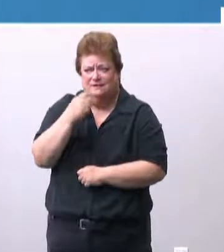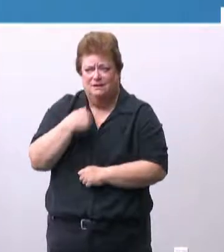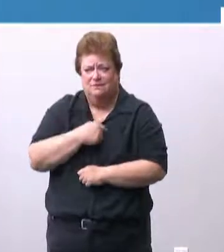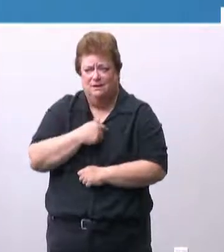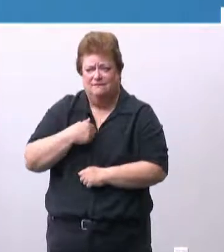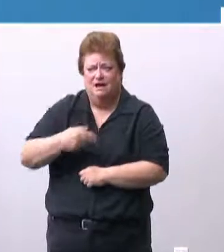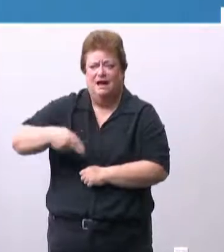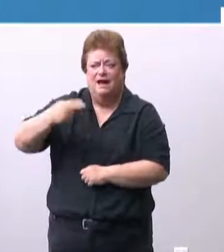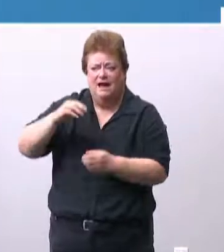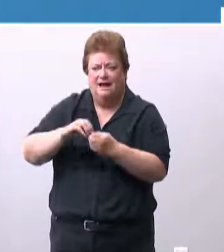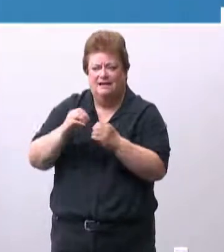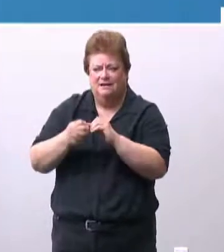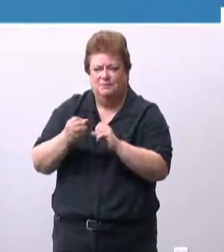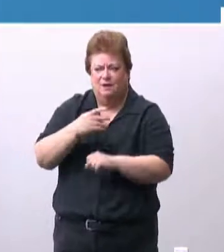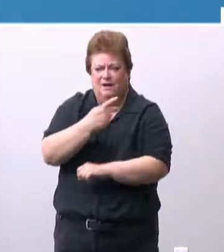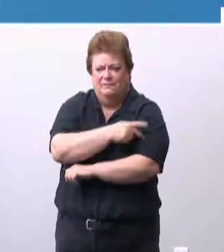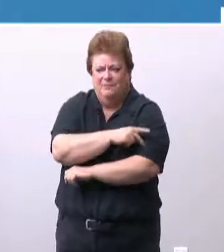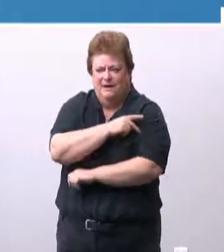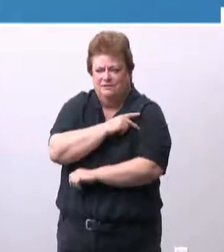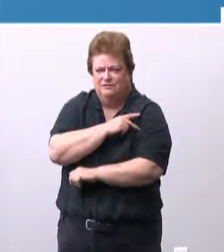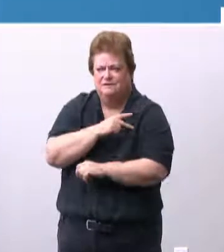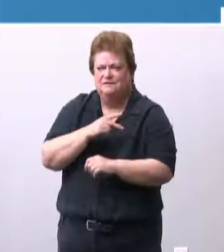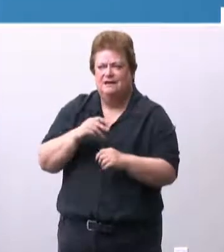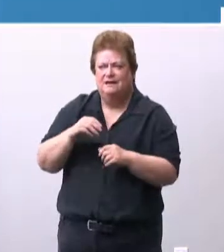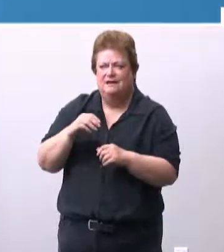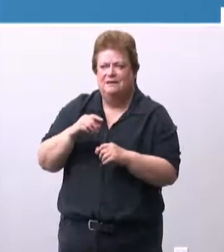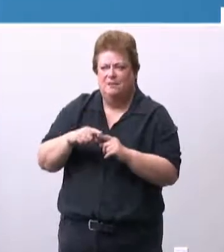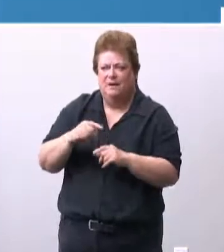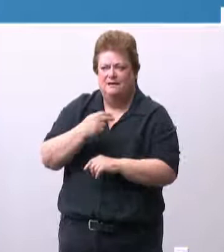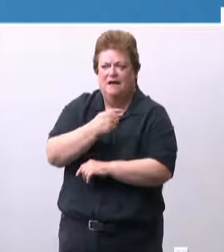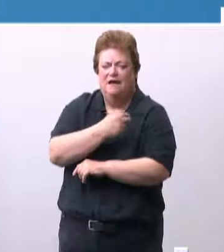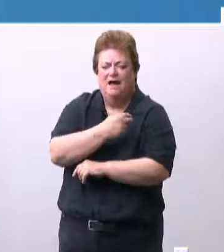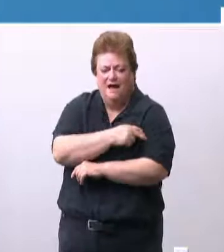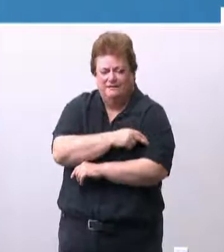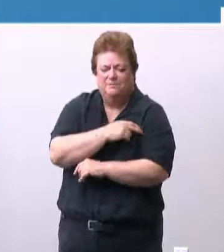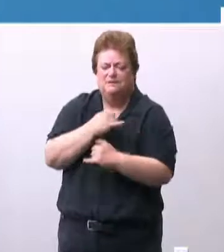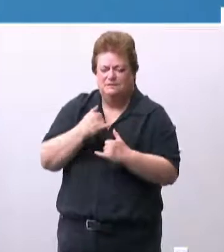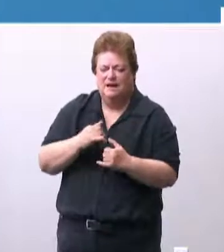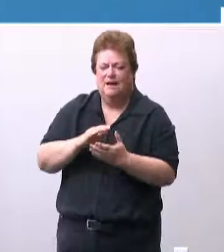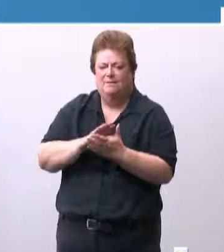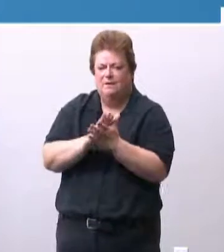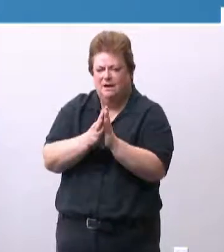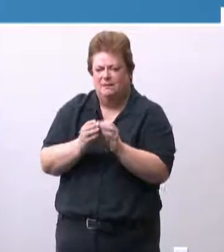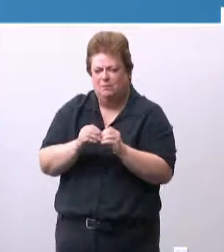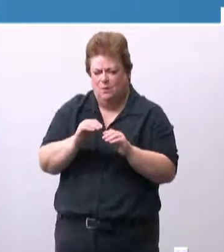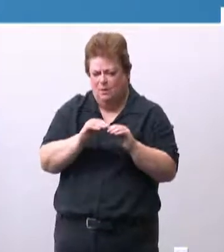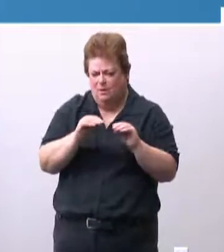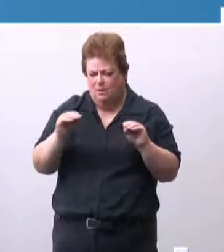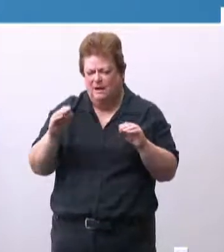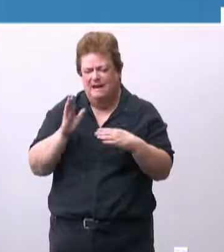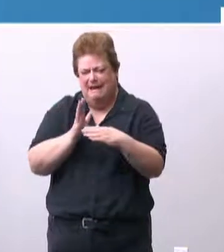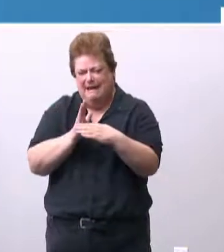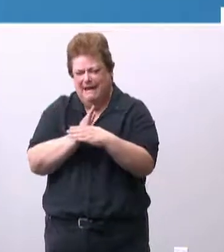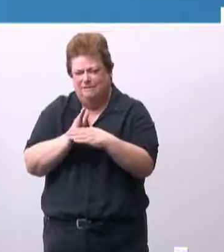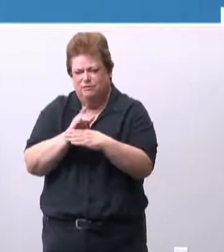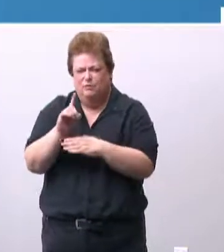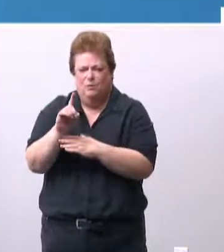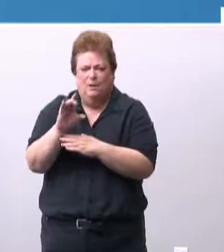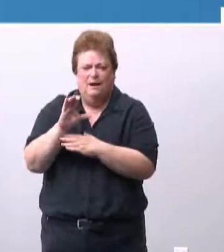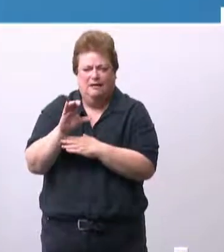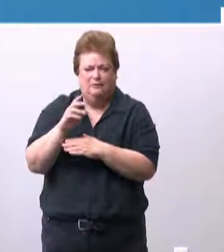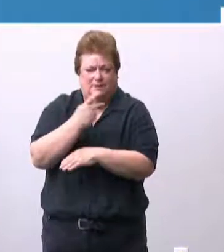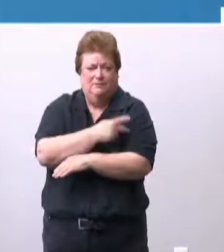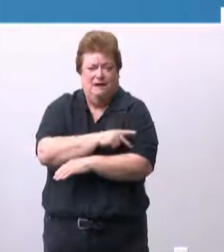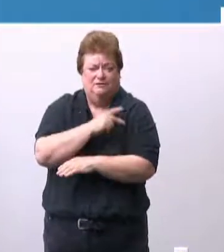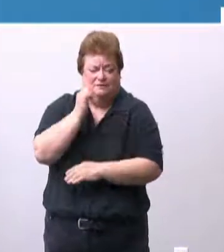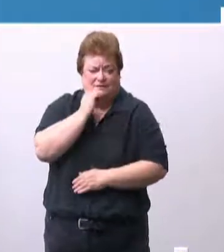high number of patients, but hospitalizations have leveled off this past week with an average of 100 patients daily.